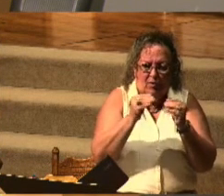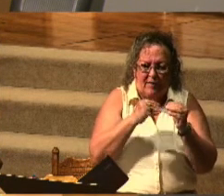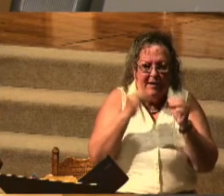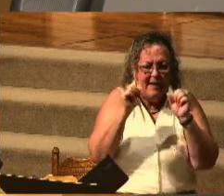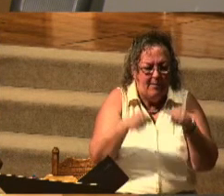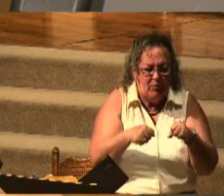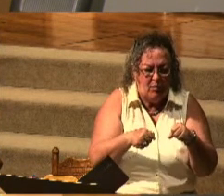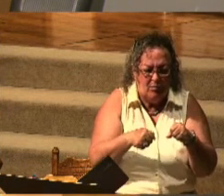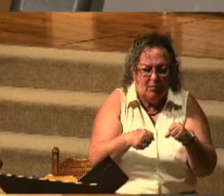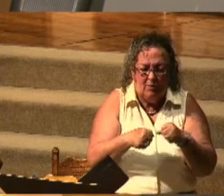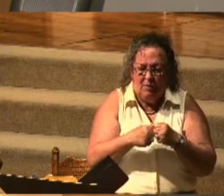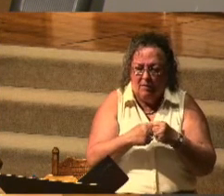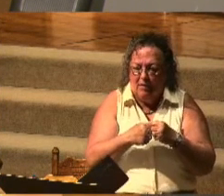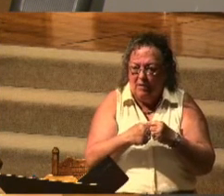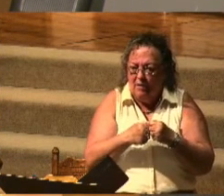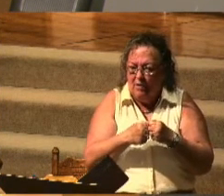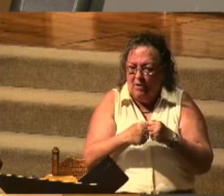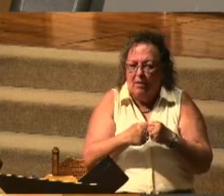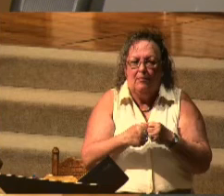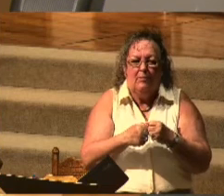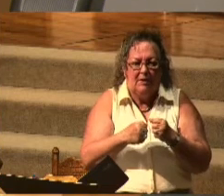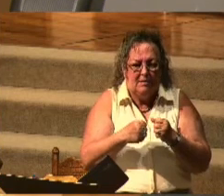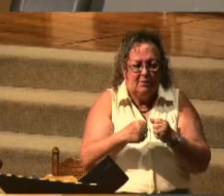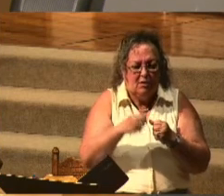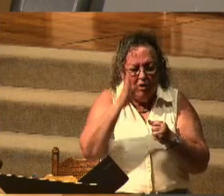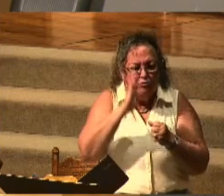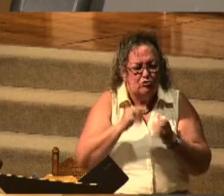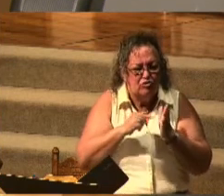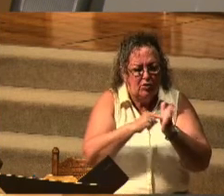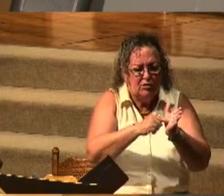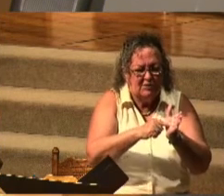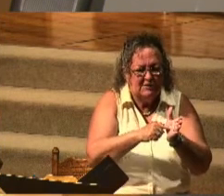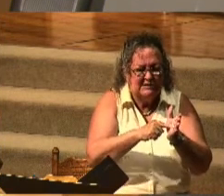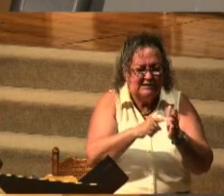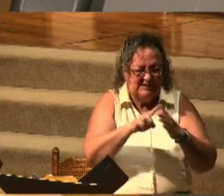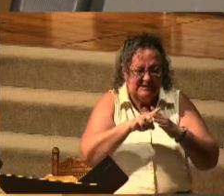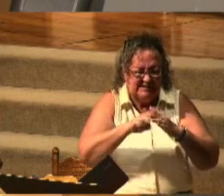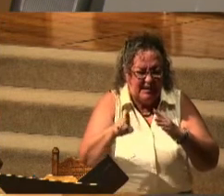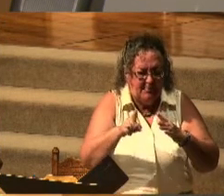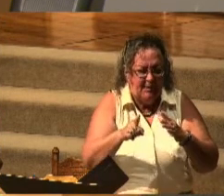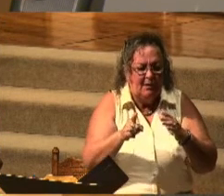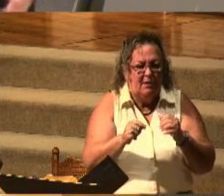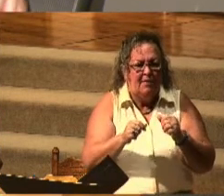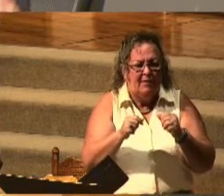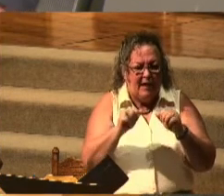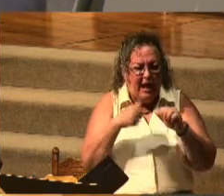will with the temptation show me a way to escape that I may be able to bear it." Hallelujah.